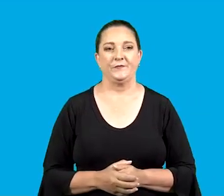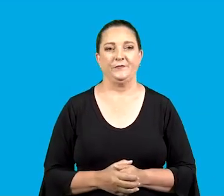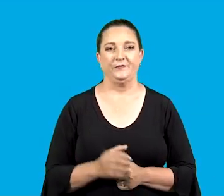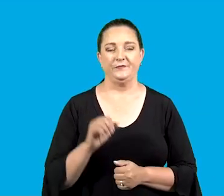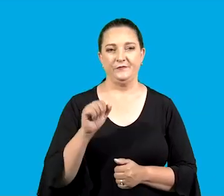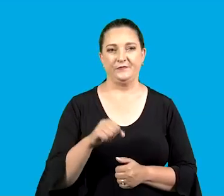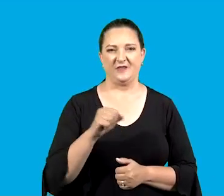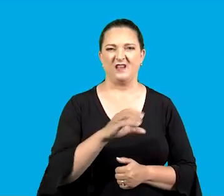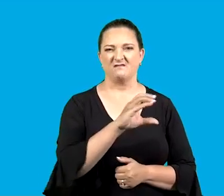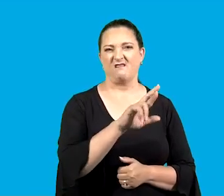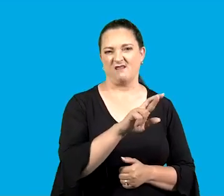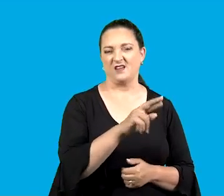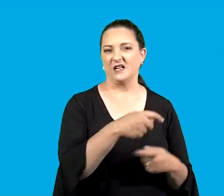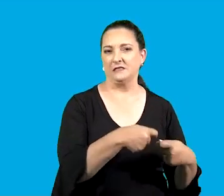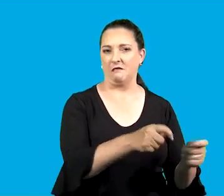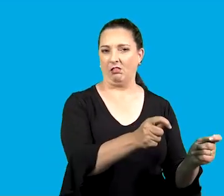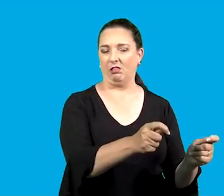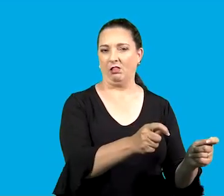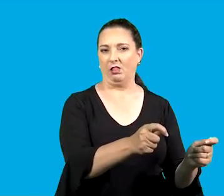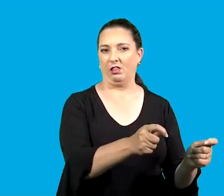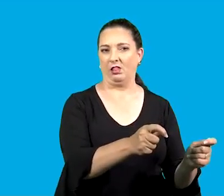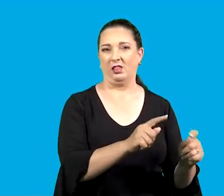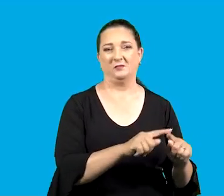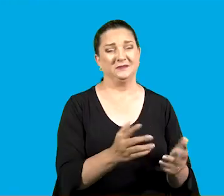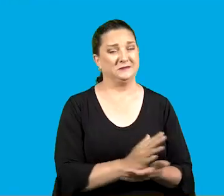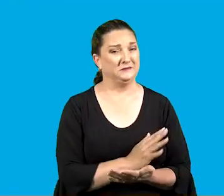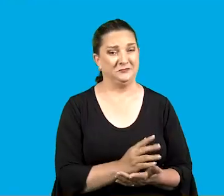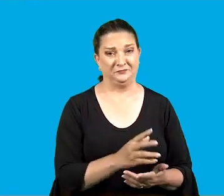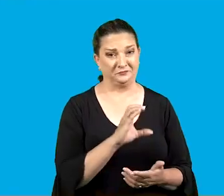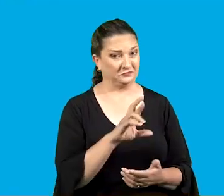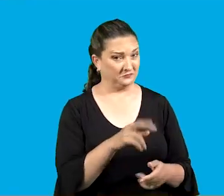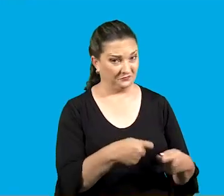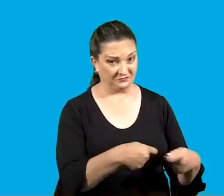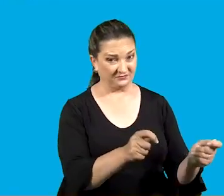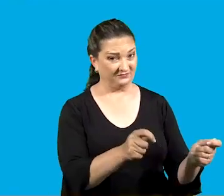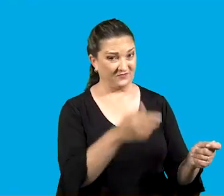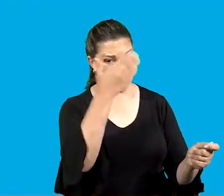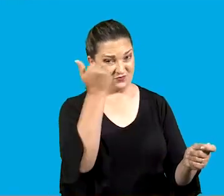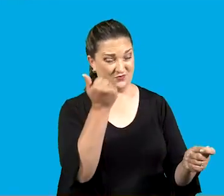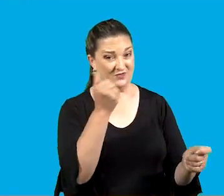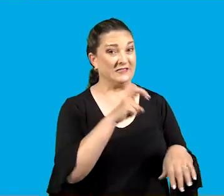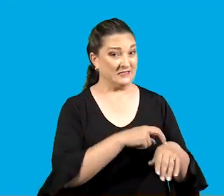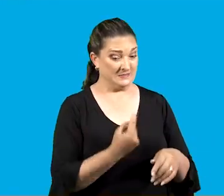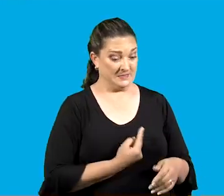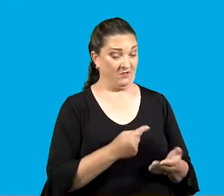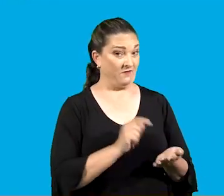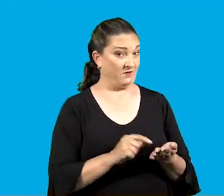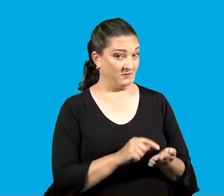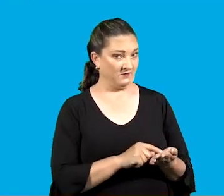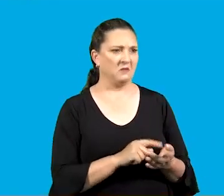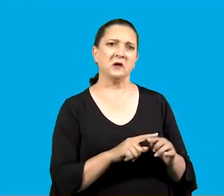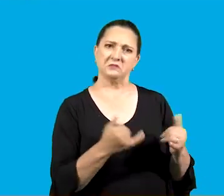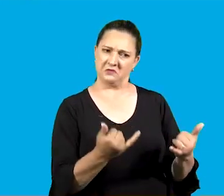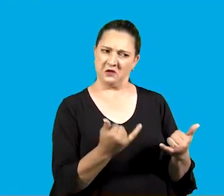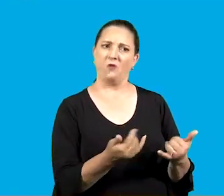We are given our credit sales here. At times you will not be given the credit sales and you must calculate the credit sales. But